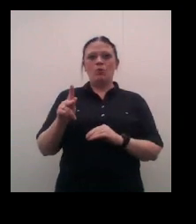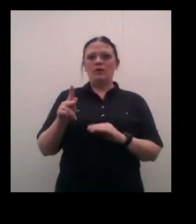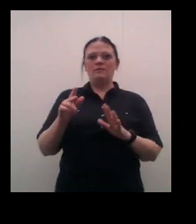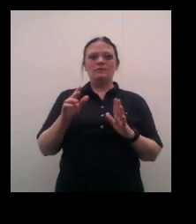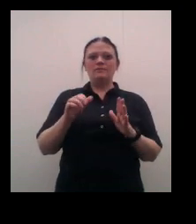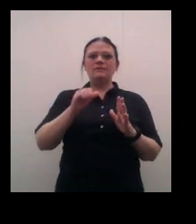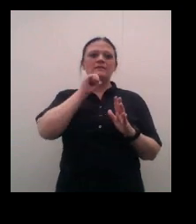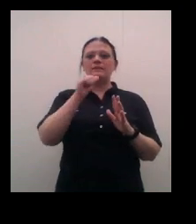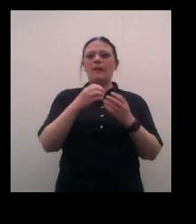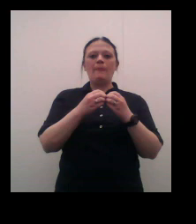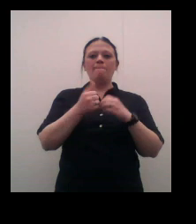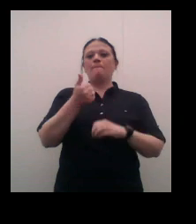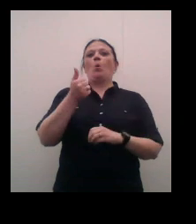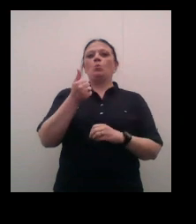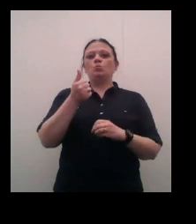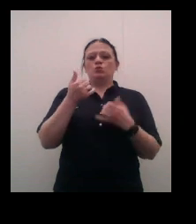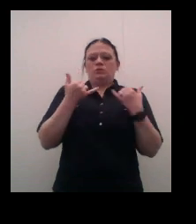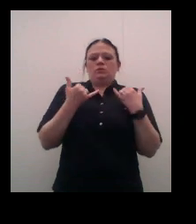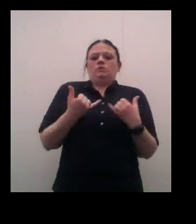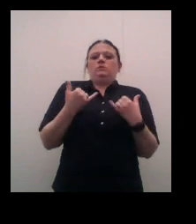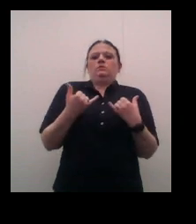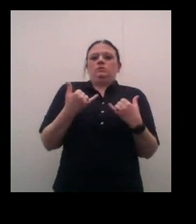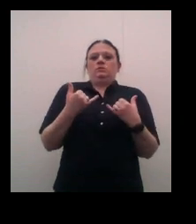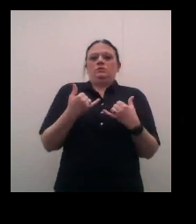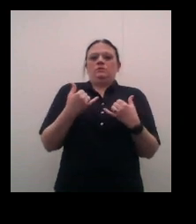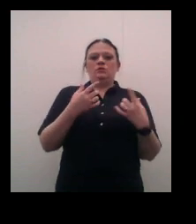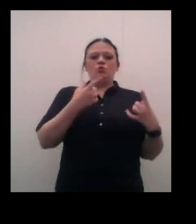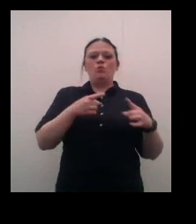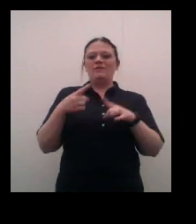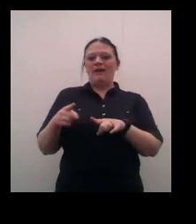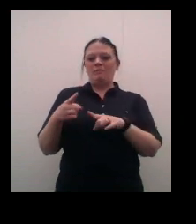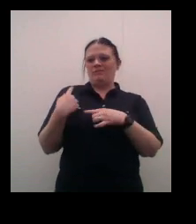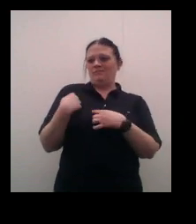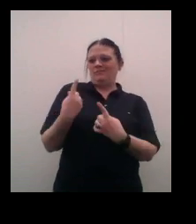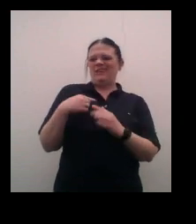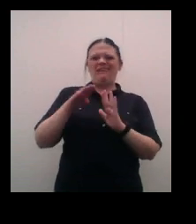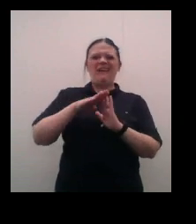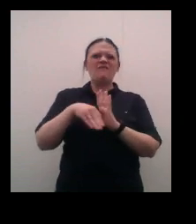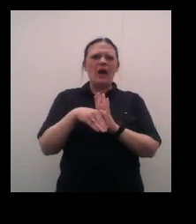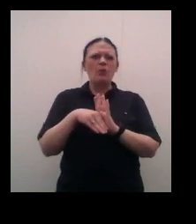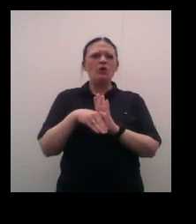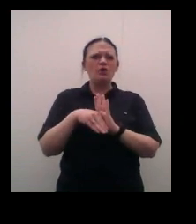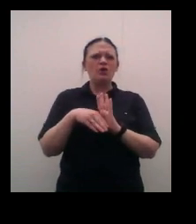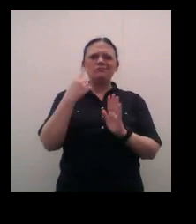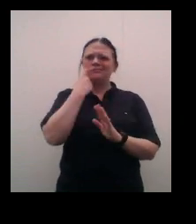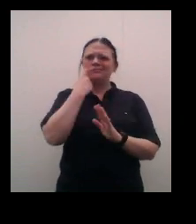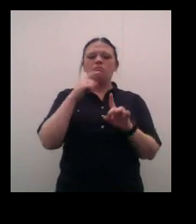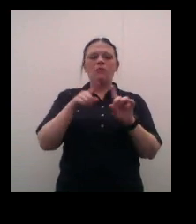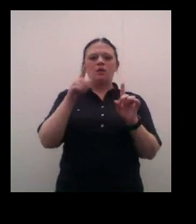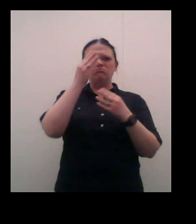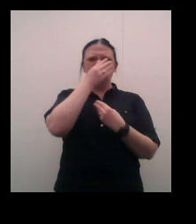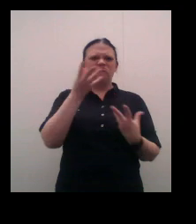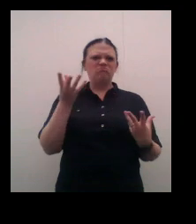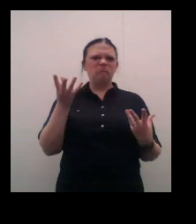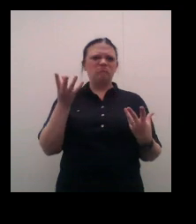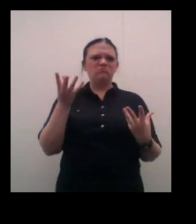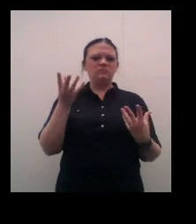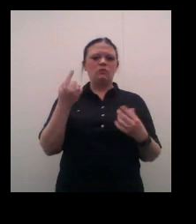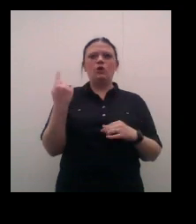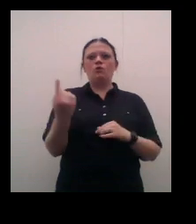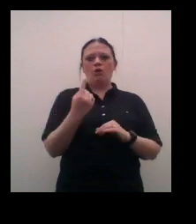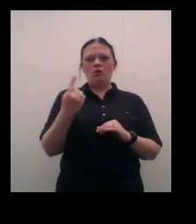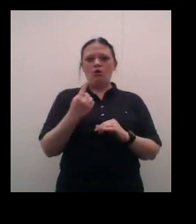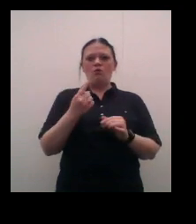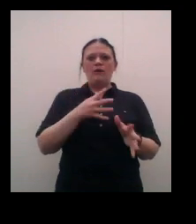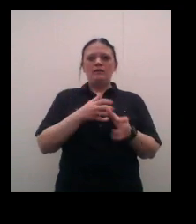not the most current with regards to what may have happened in the last half hour or so, but just to put that out there. And we constantly update